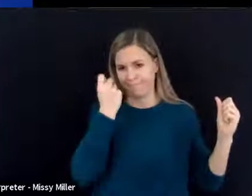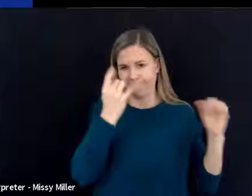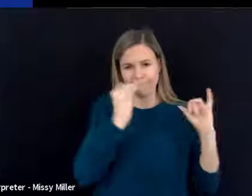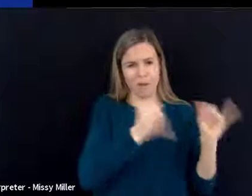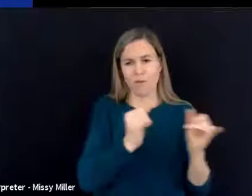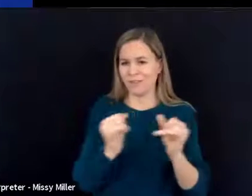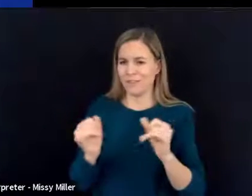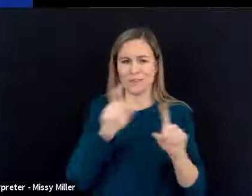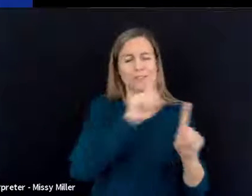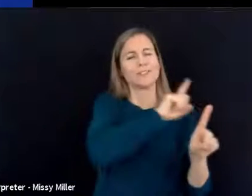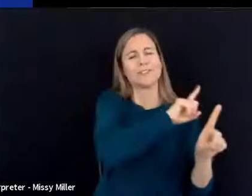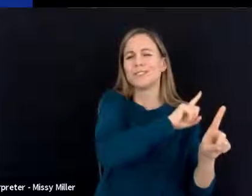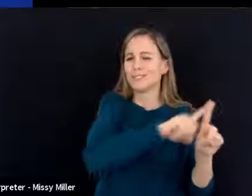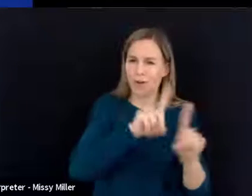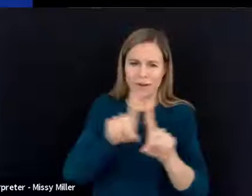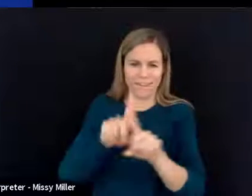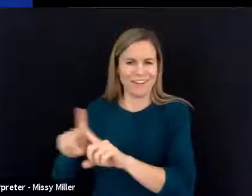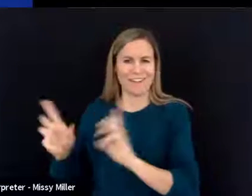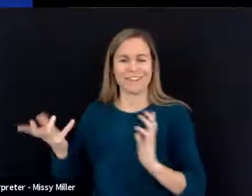different. And,